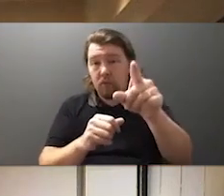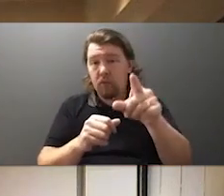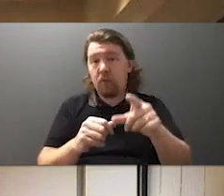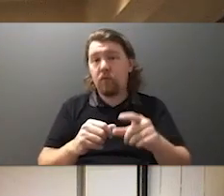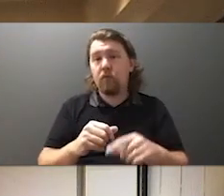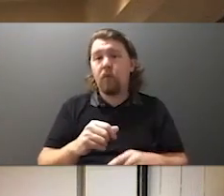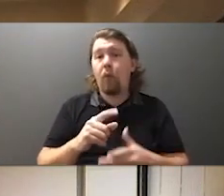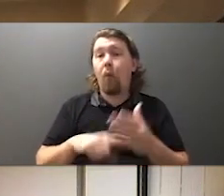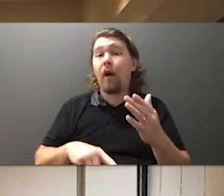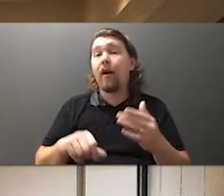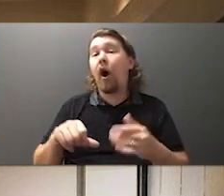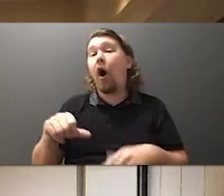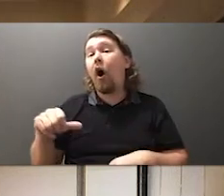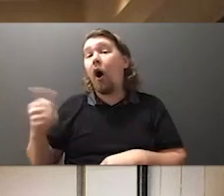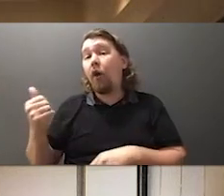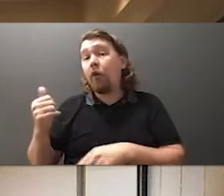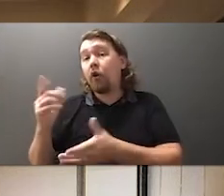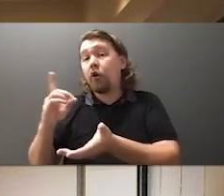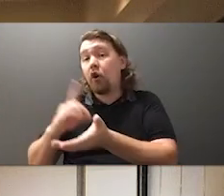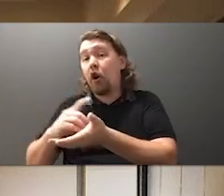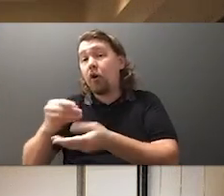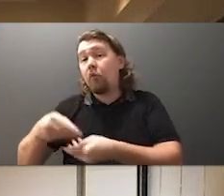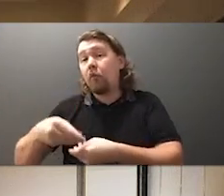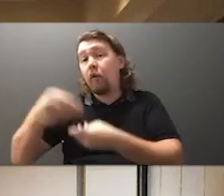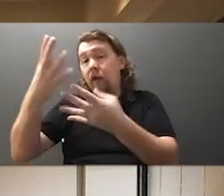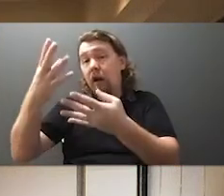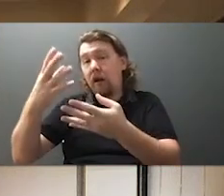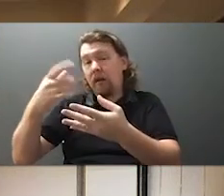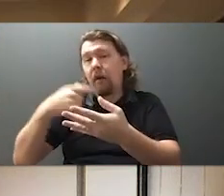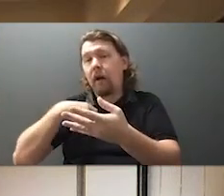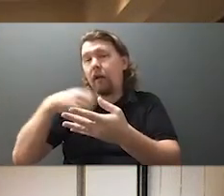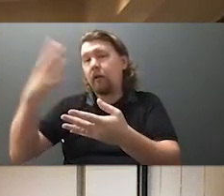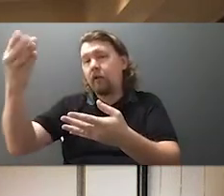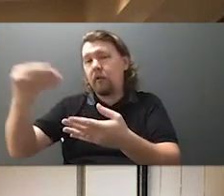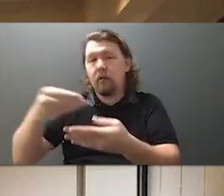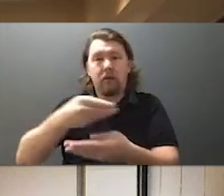what other providers may have loaded up. Is that right?